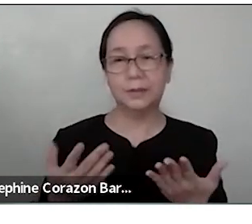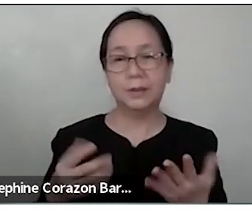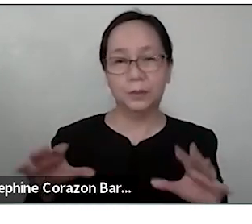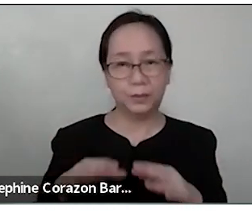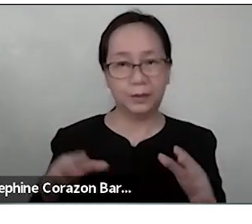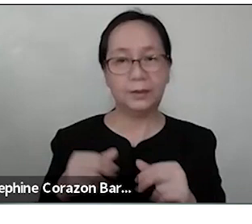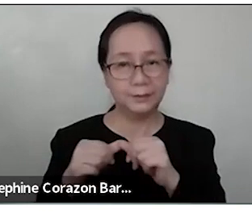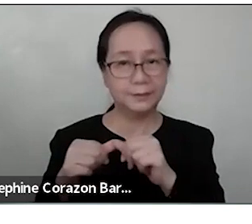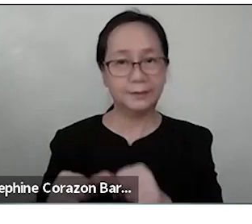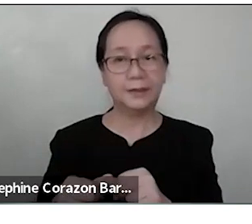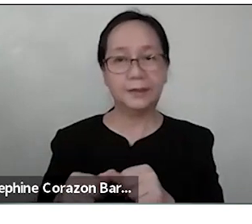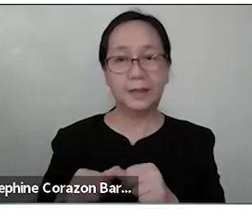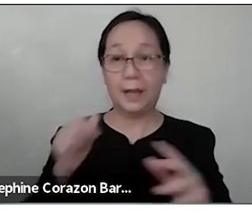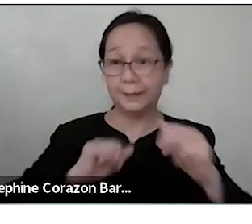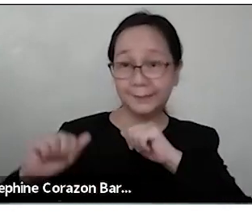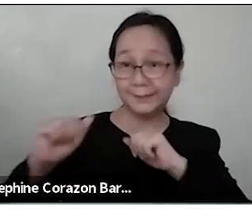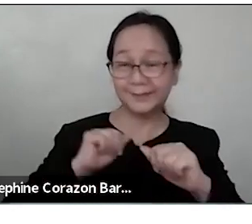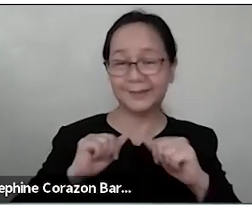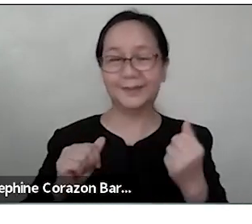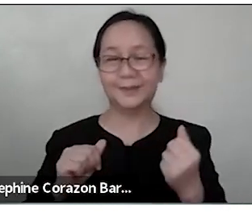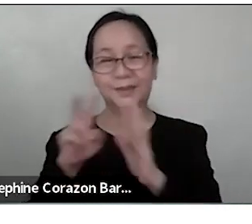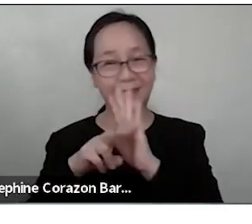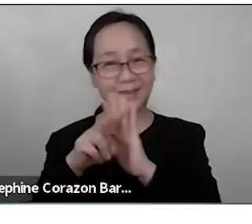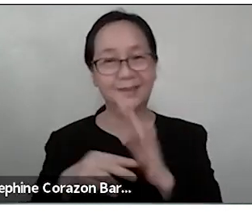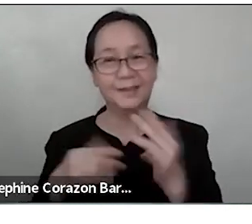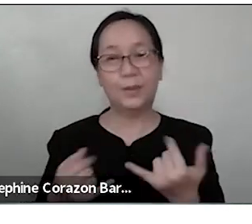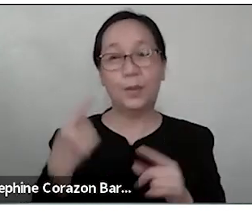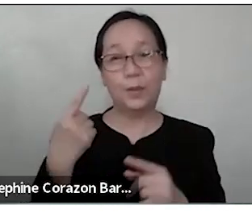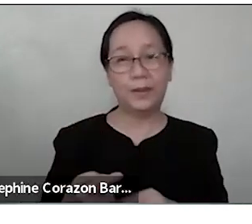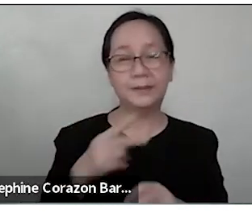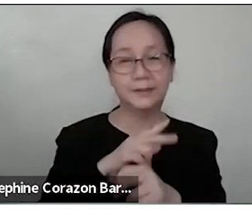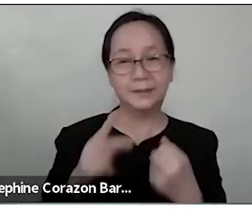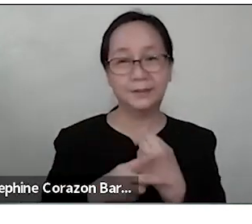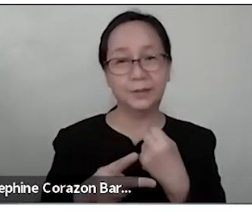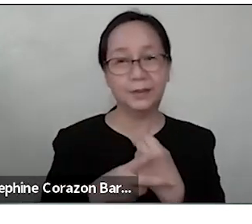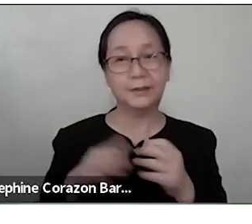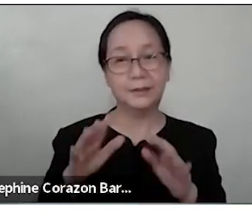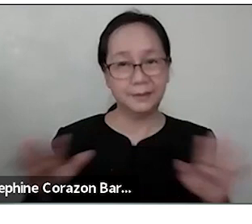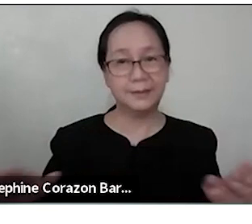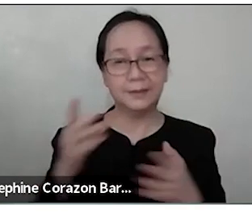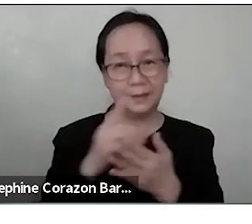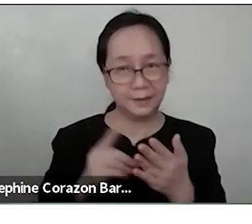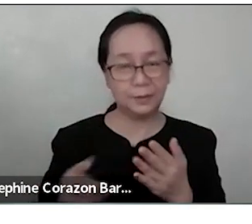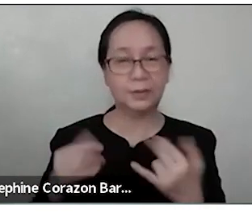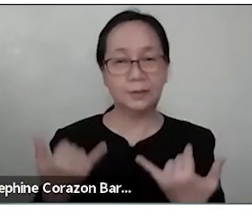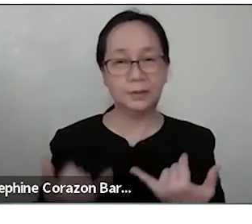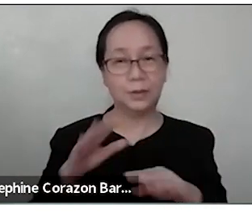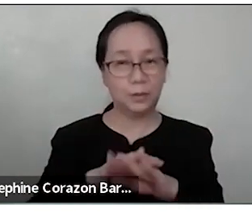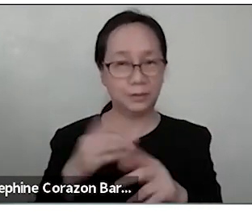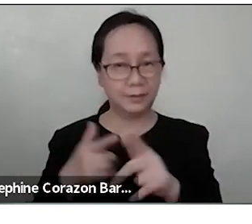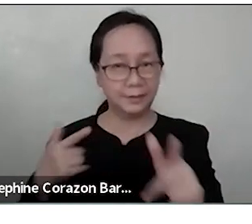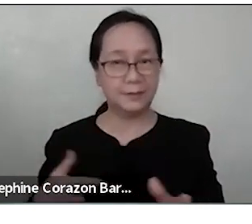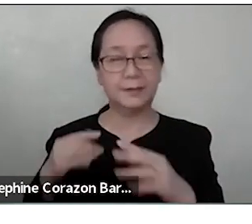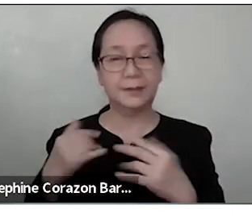on the animated videos. There will be 3 videos, one on safeguarding children, one on designing the program, and one on online